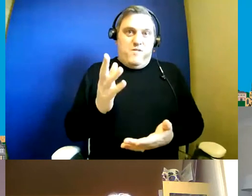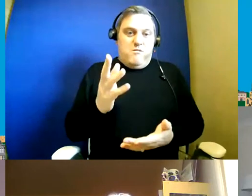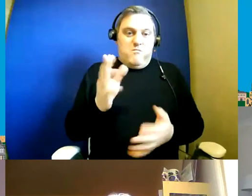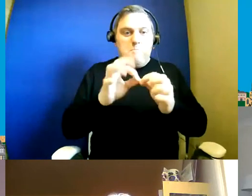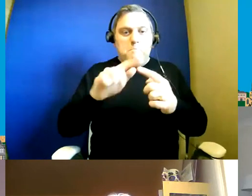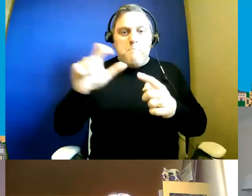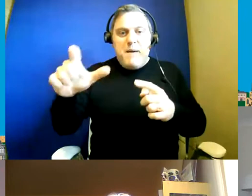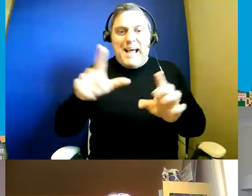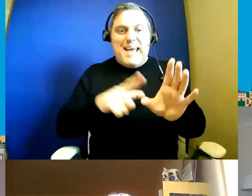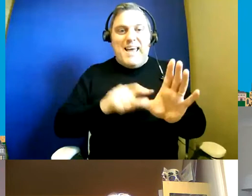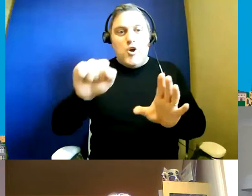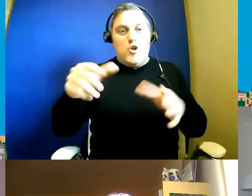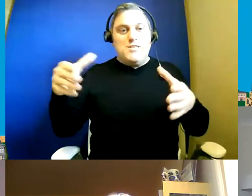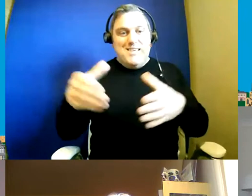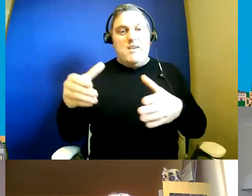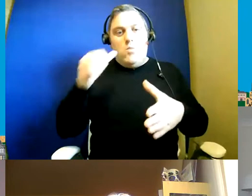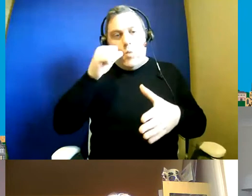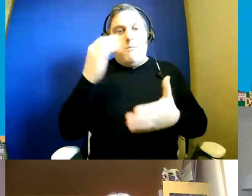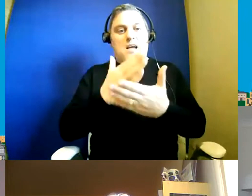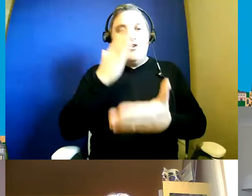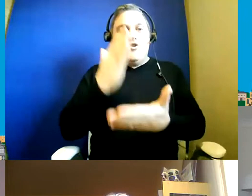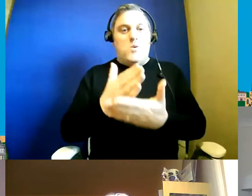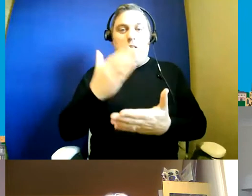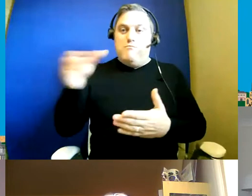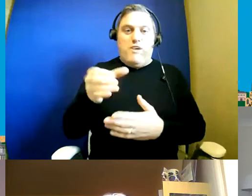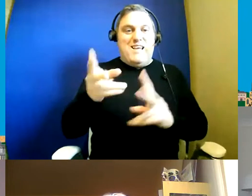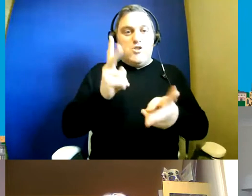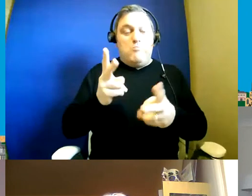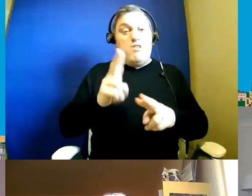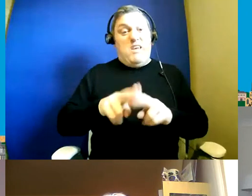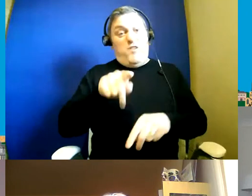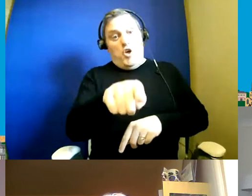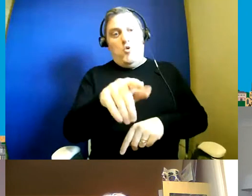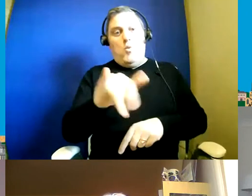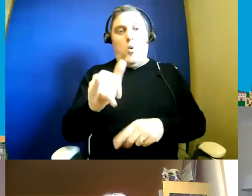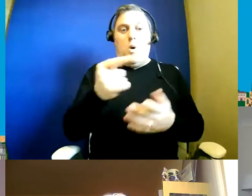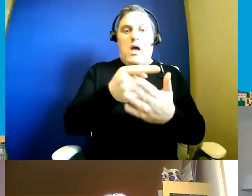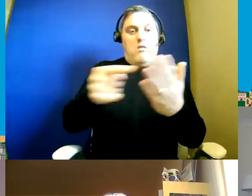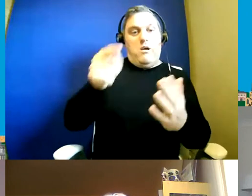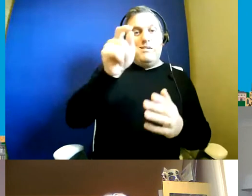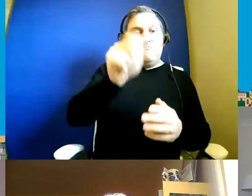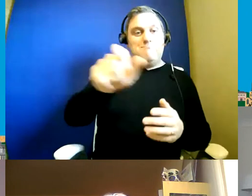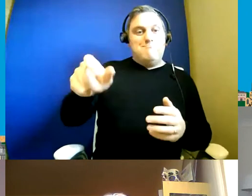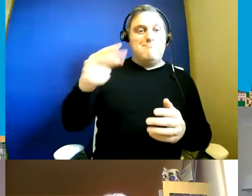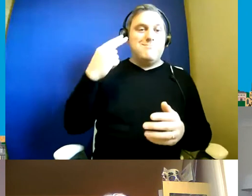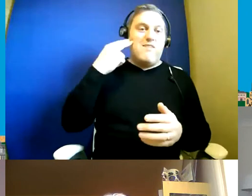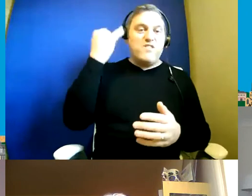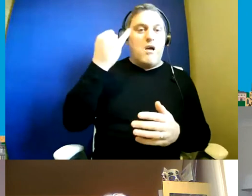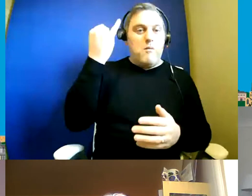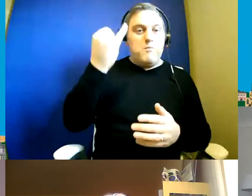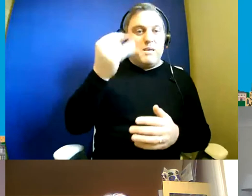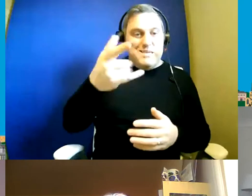and her team would make sure that they got interpreting if you or any of the deaf community in Derbyshire